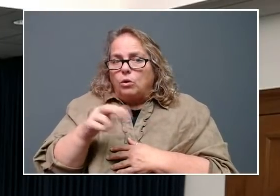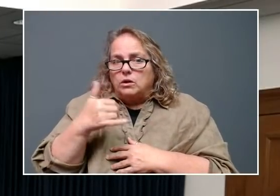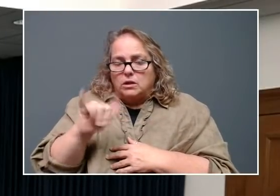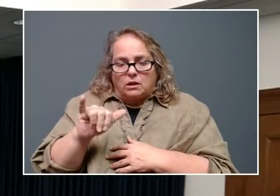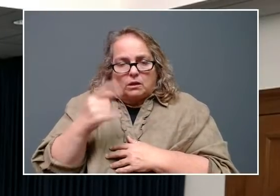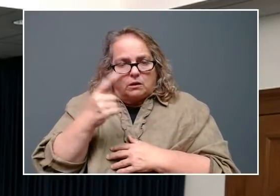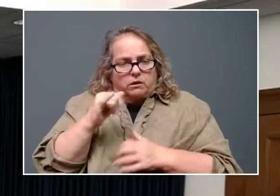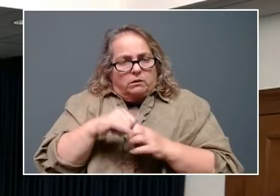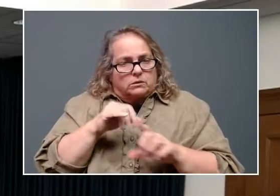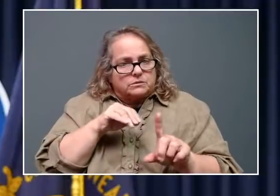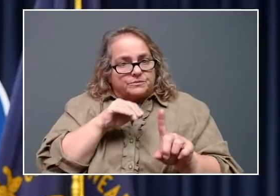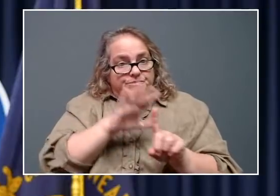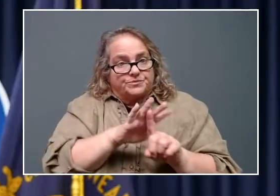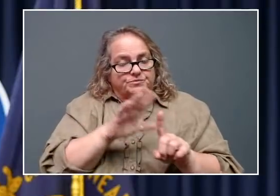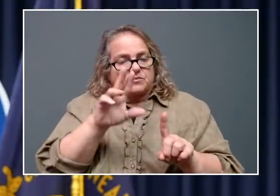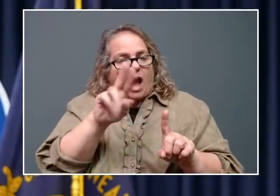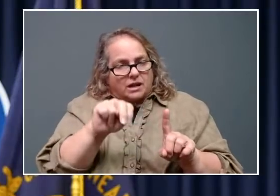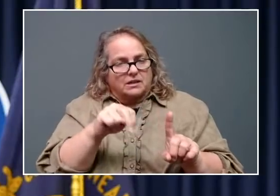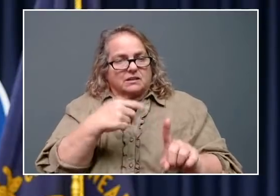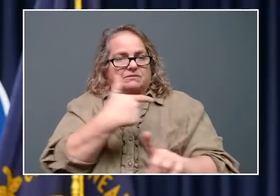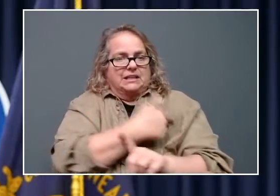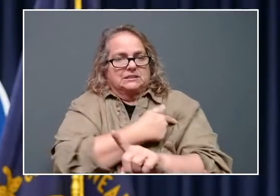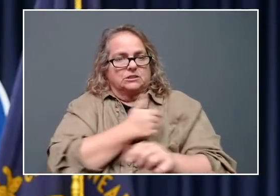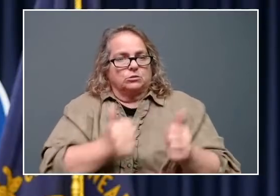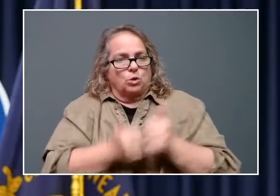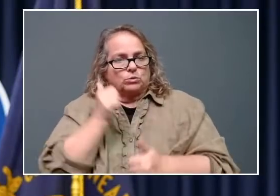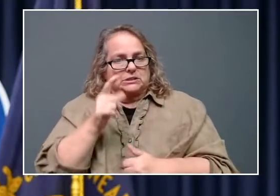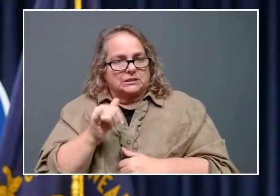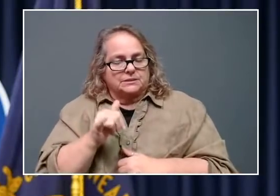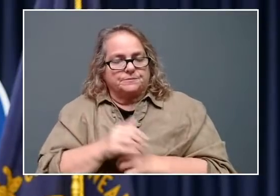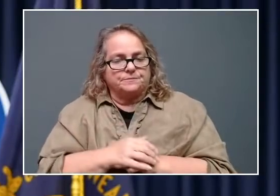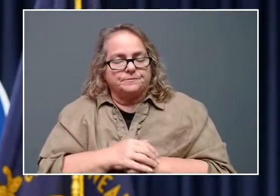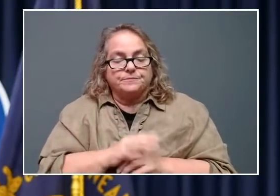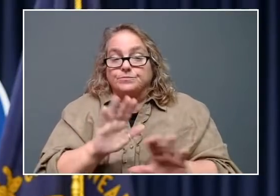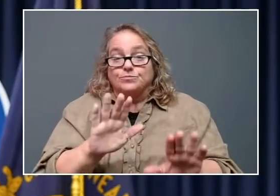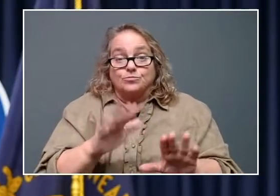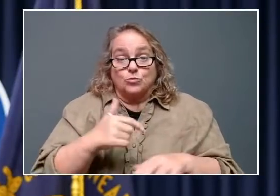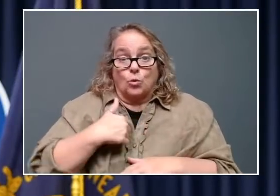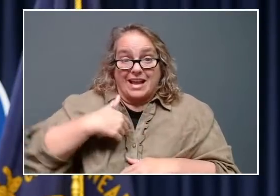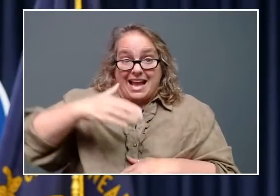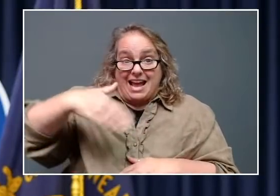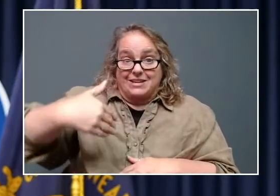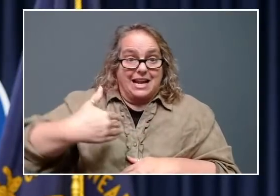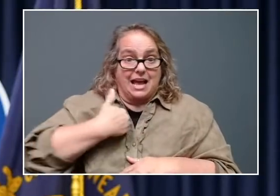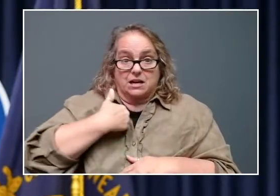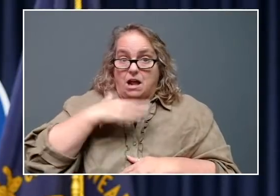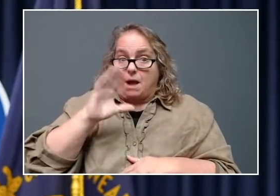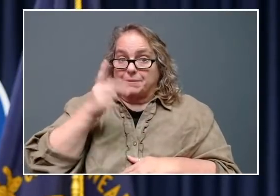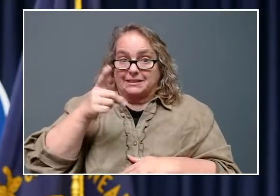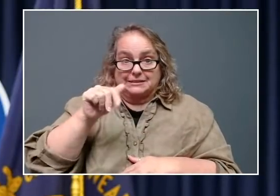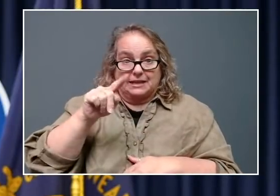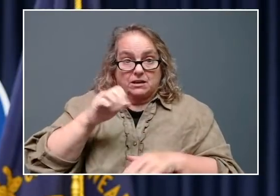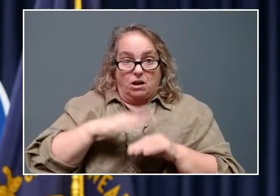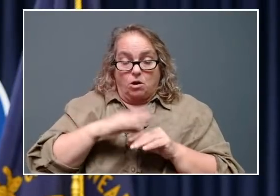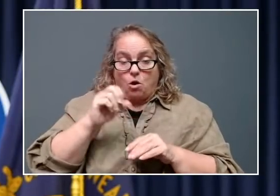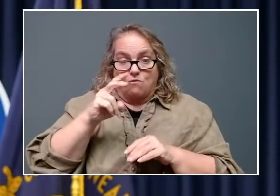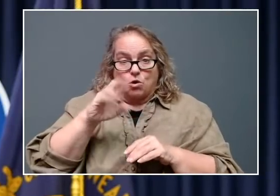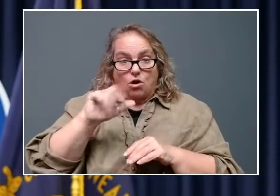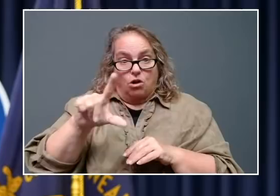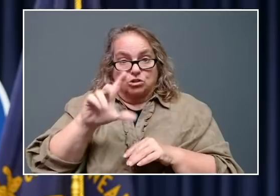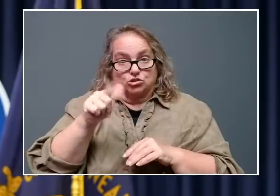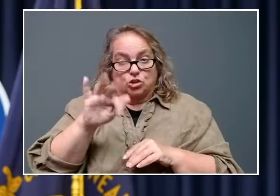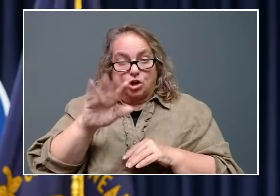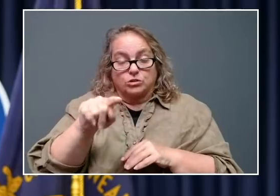the unvaccinated? So we haven't had an update on the overall chart, if you can pull it up, since